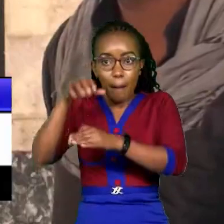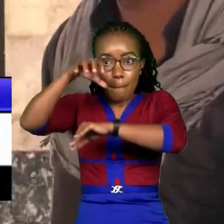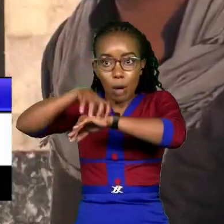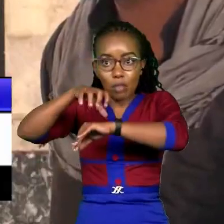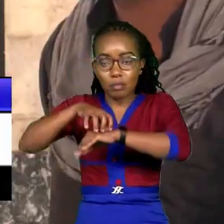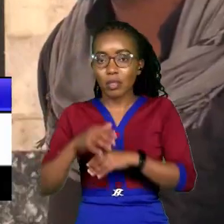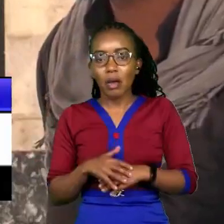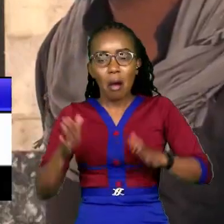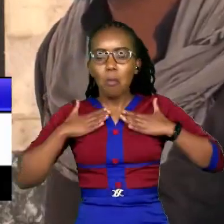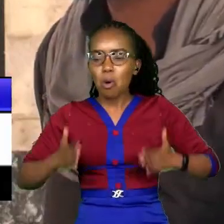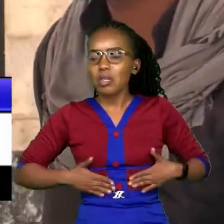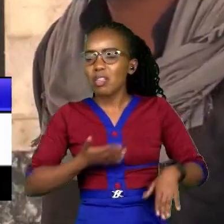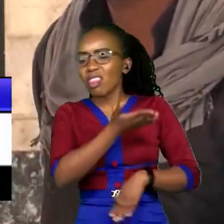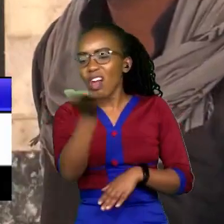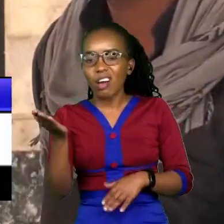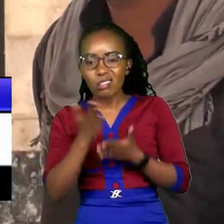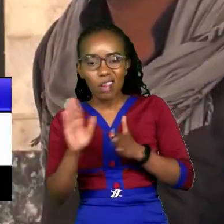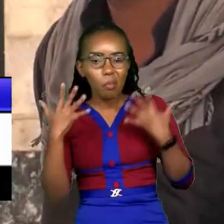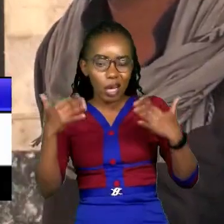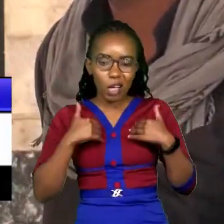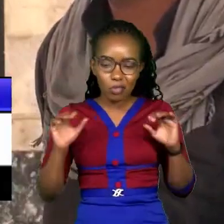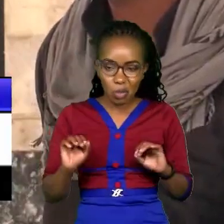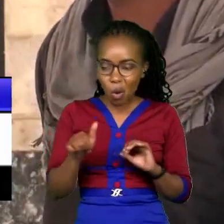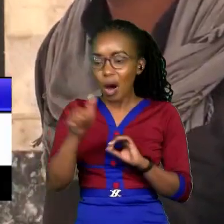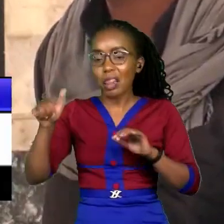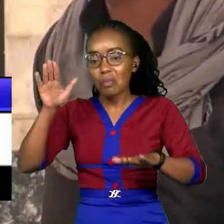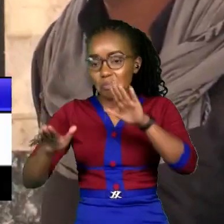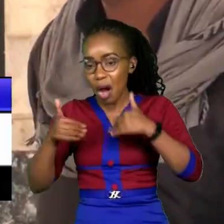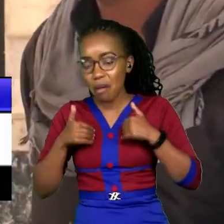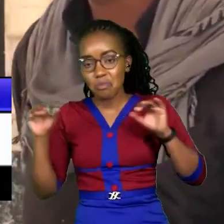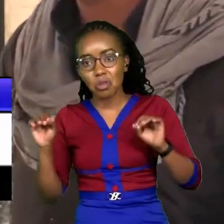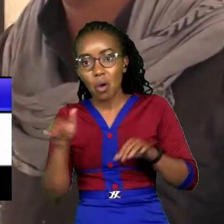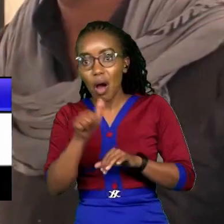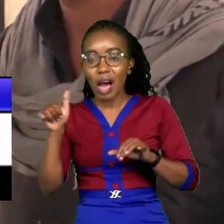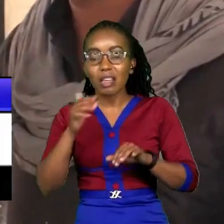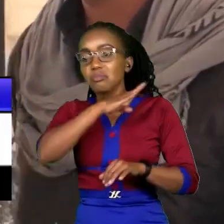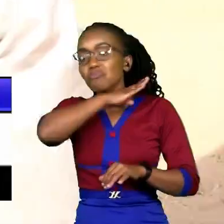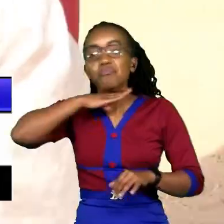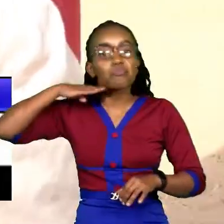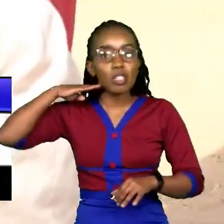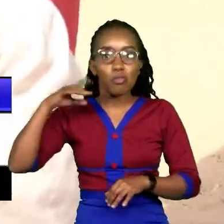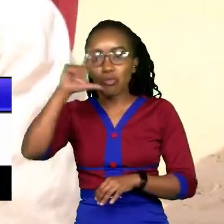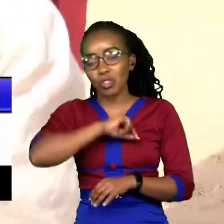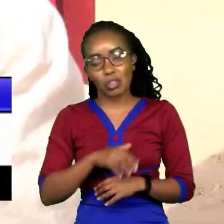were everywhere. Some didn't have hands, some didn't have feet, and some didn't have heads.